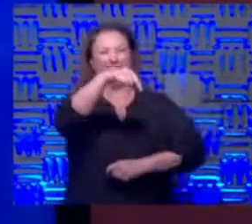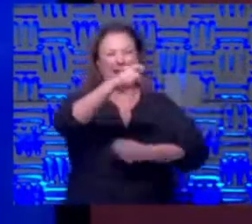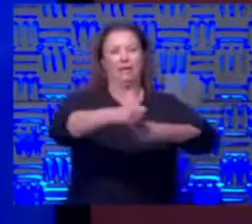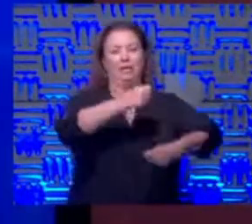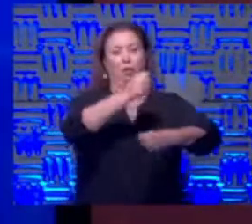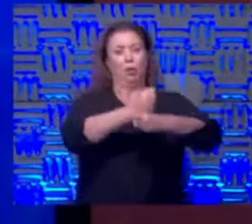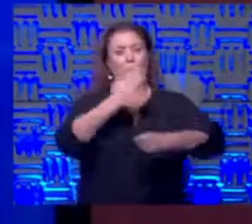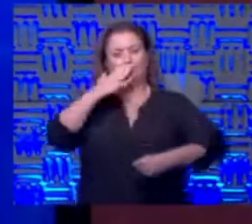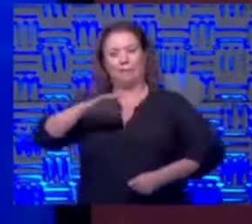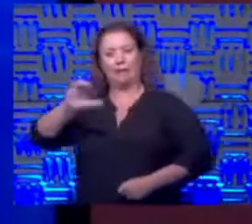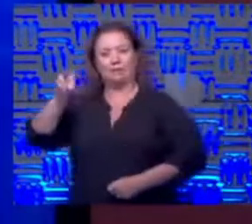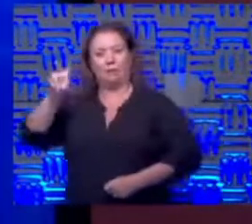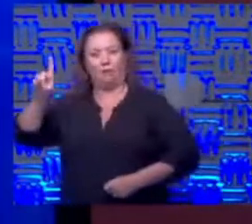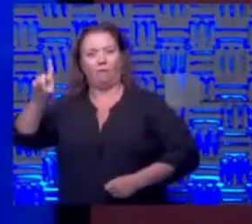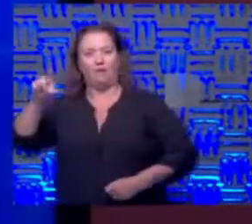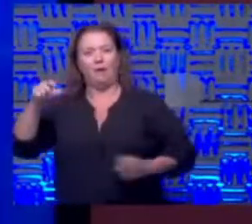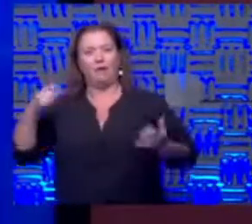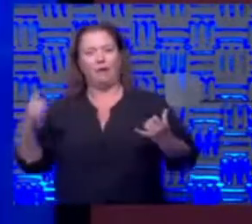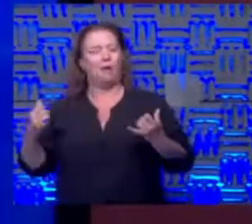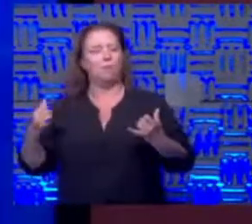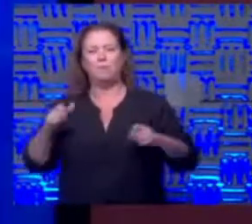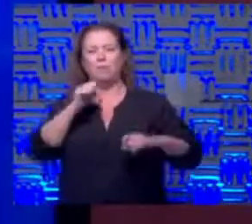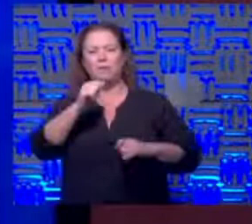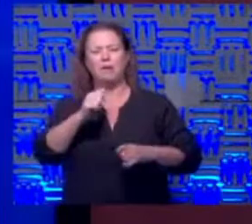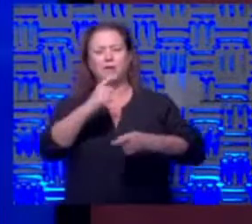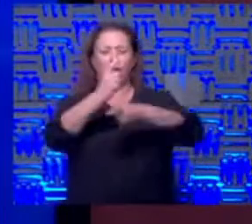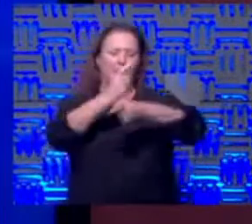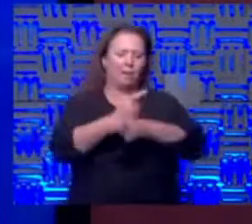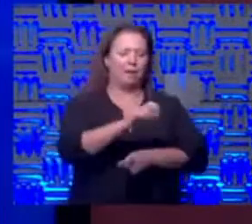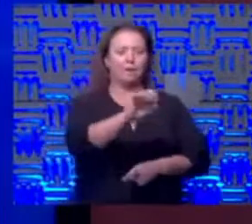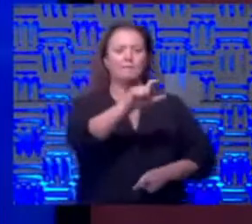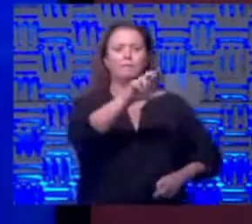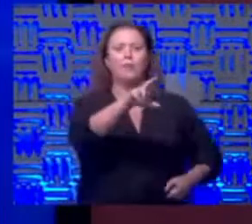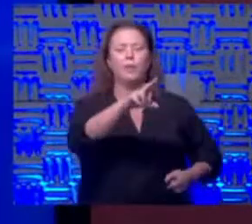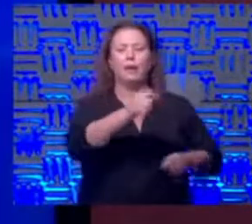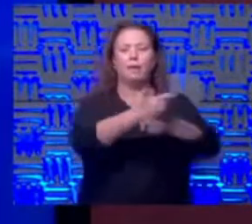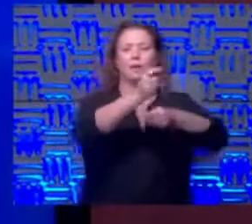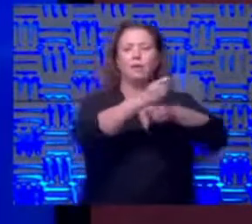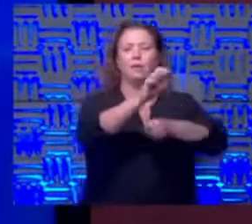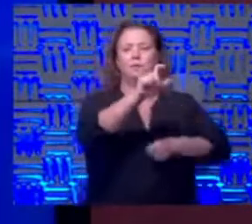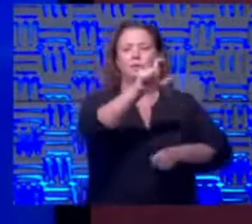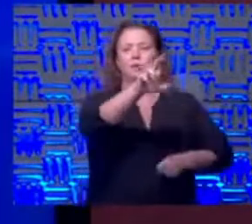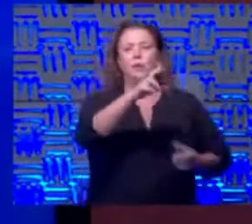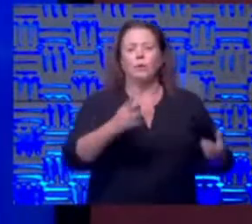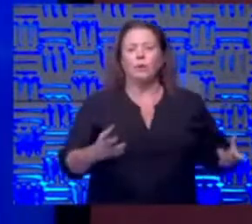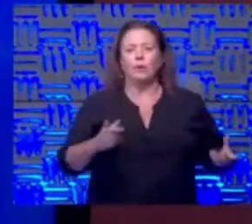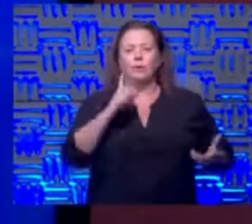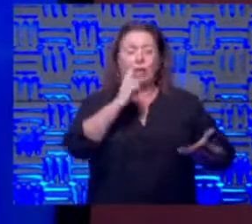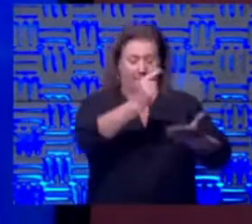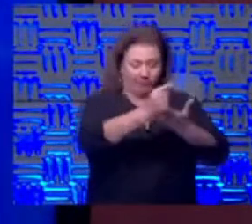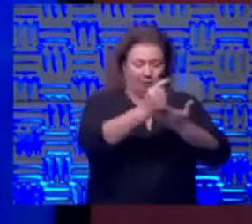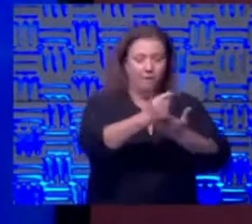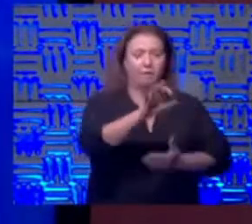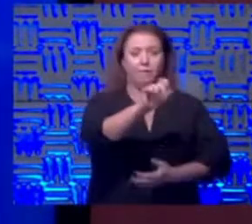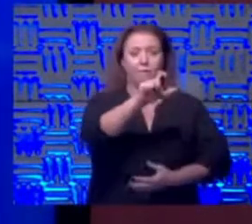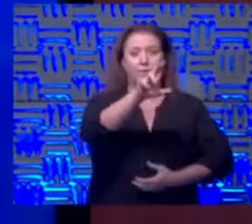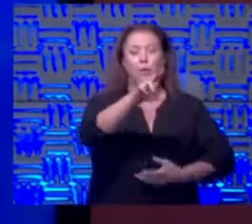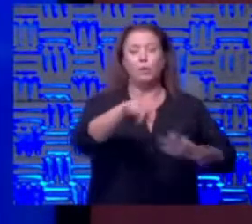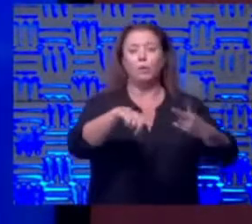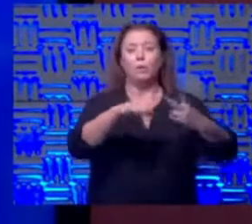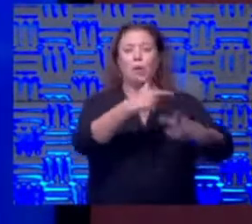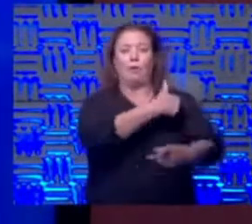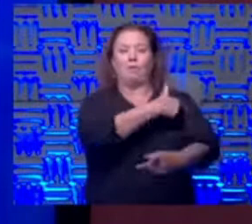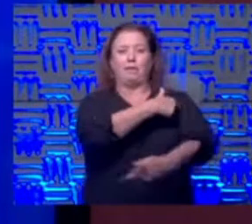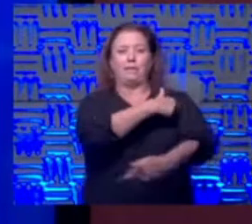But that's not what we're talking about. We're talking about routine influenza. And oh, wait, as you said, Dana, we have therapy for influenza, and we have